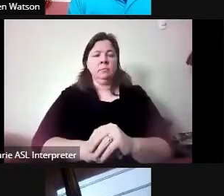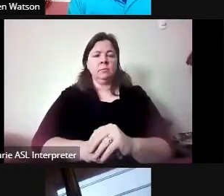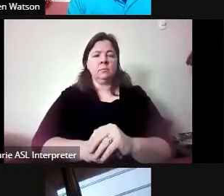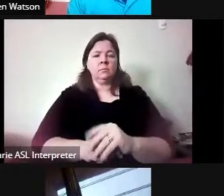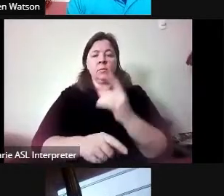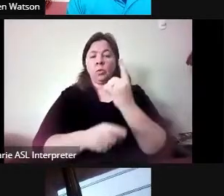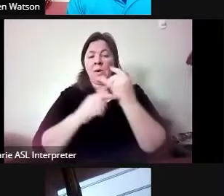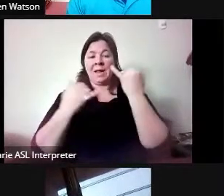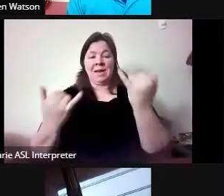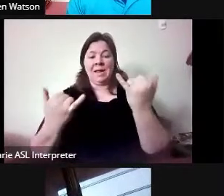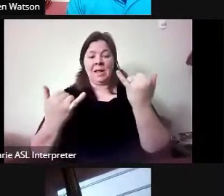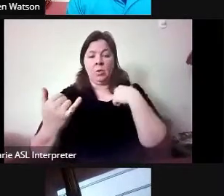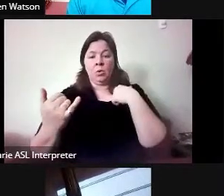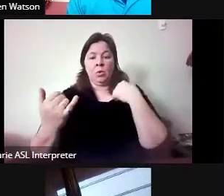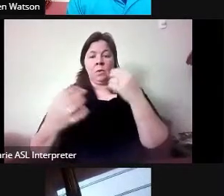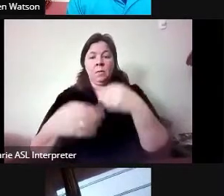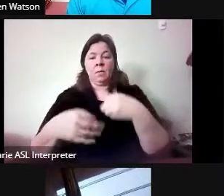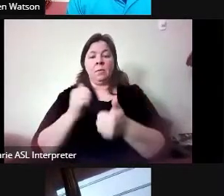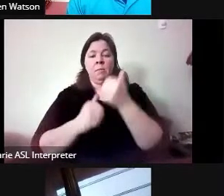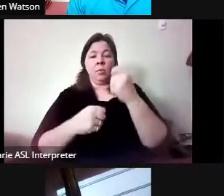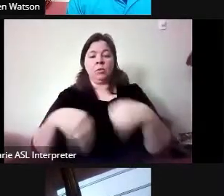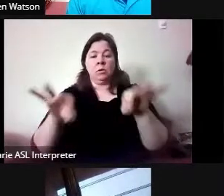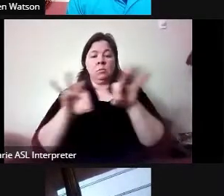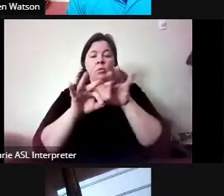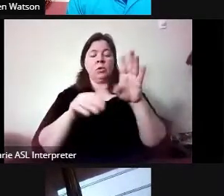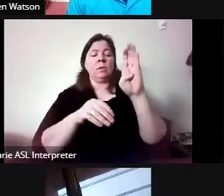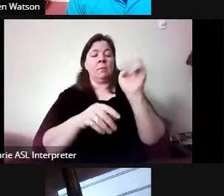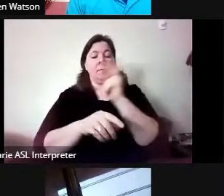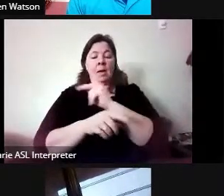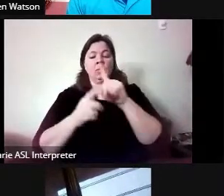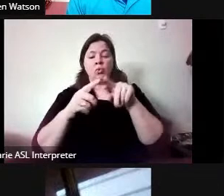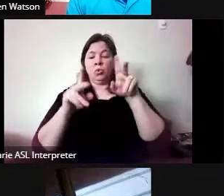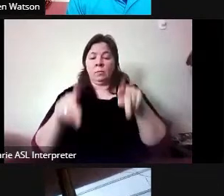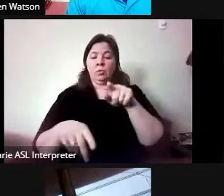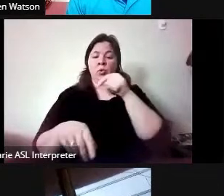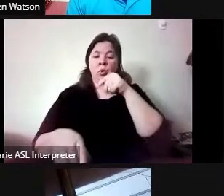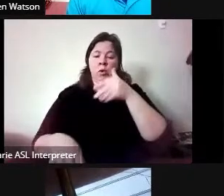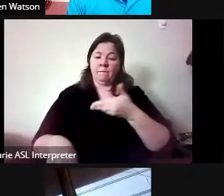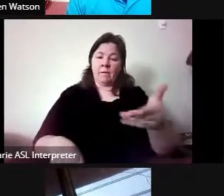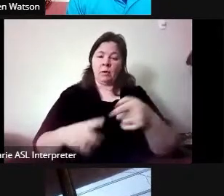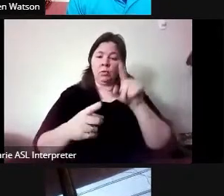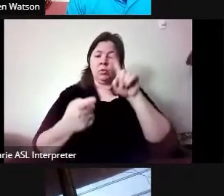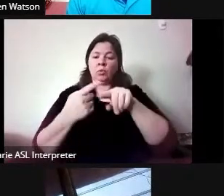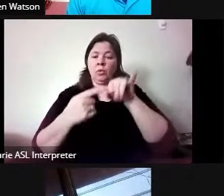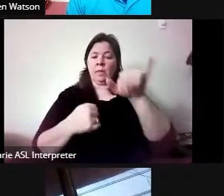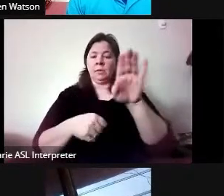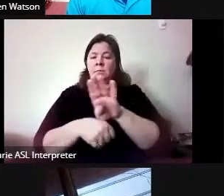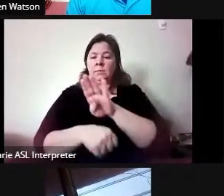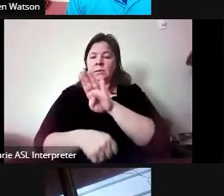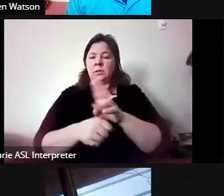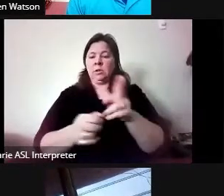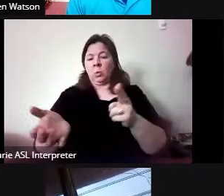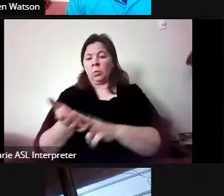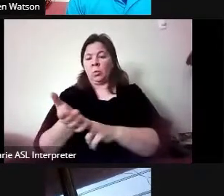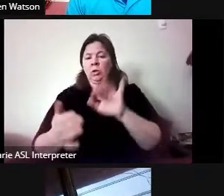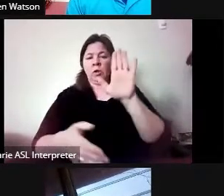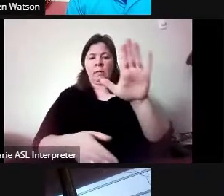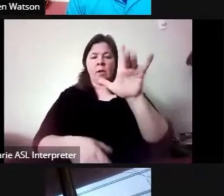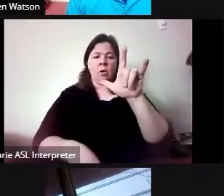get back to the person that invited you to this business, register with their link. Then either you or your